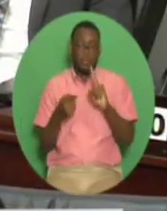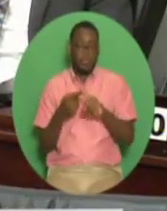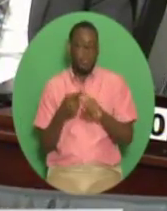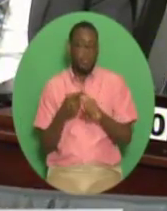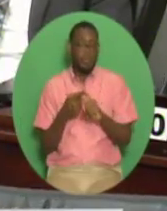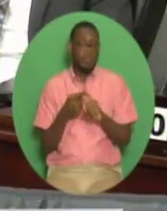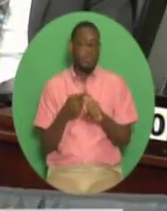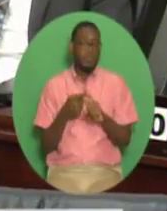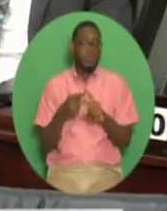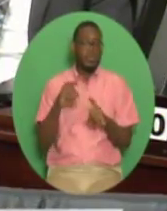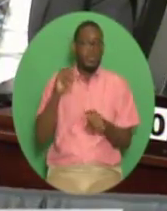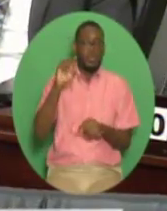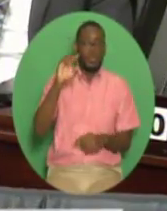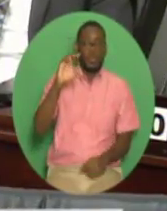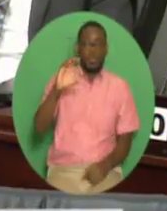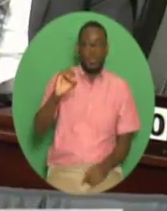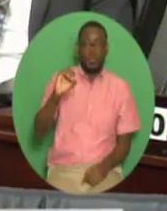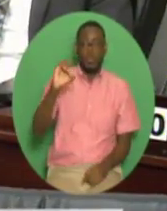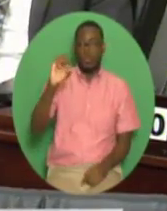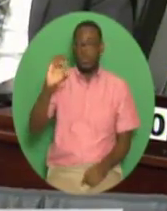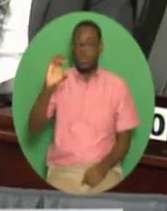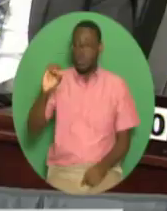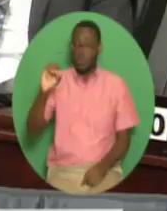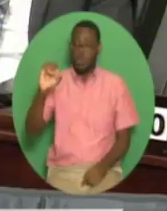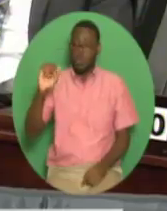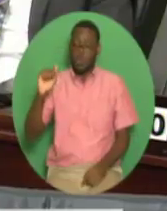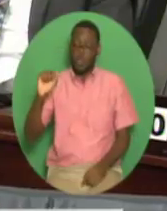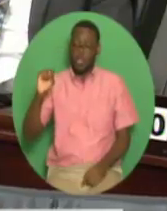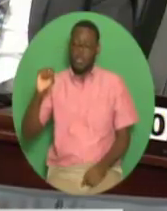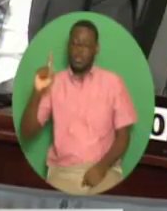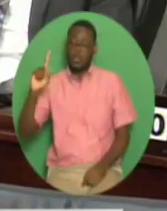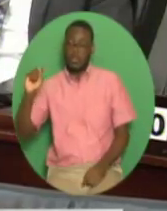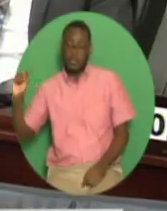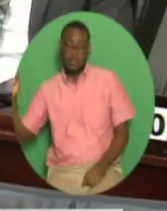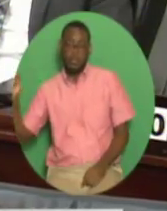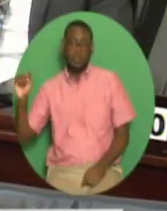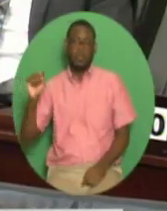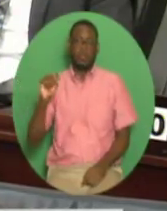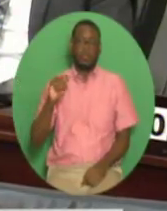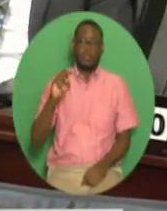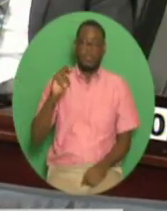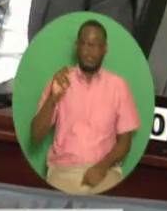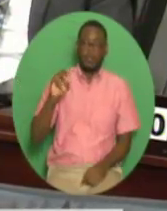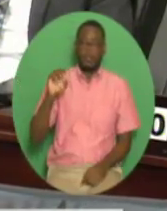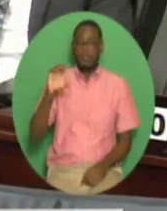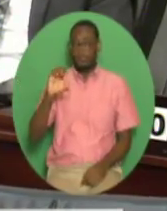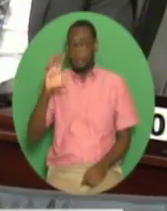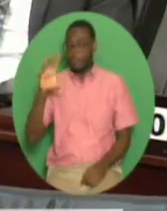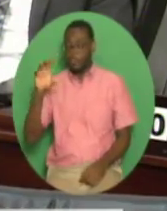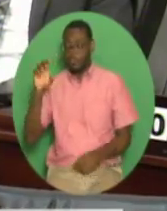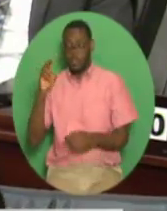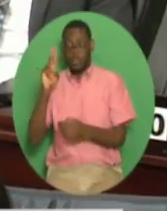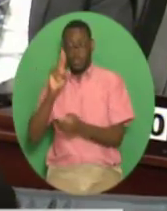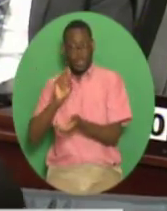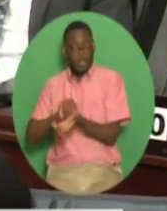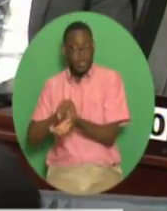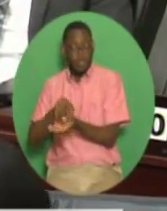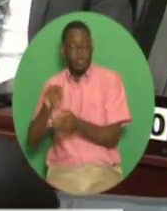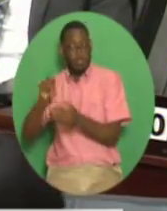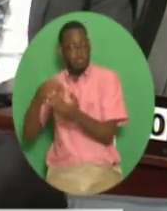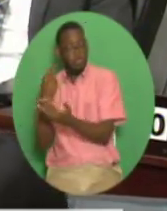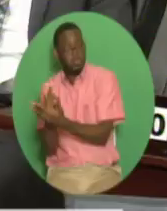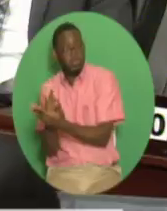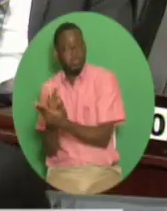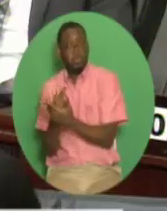COSTAT has prepared approximately 700 nursing graduates. They have outfitted